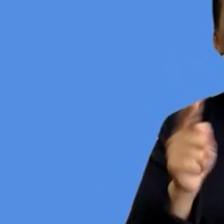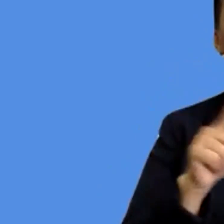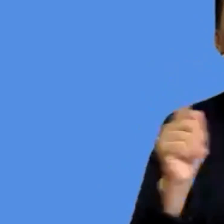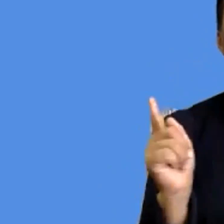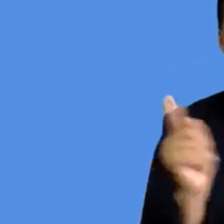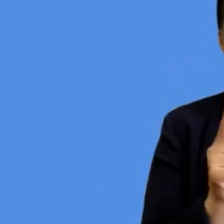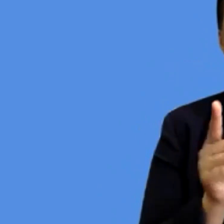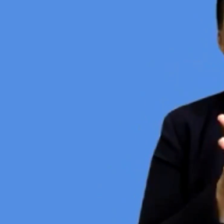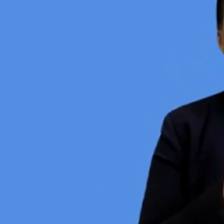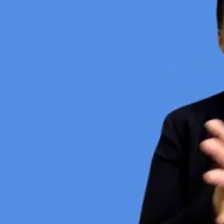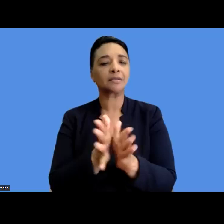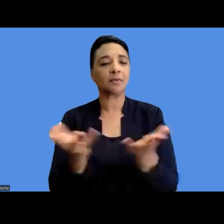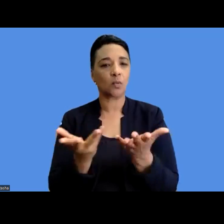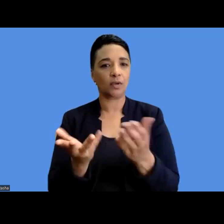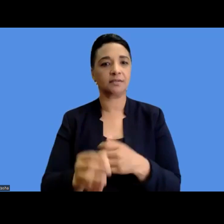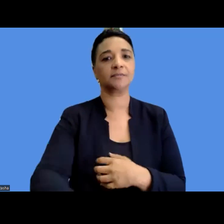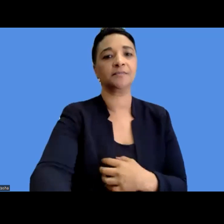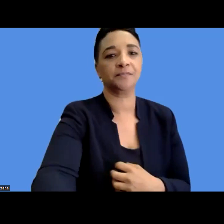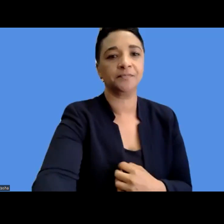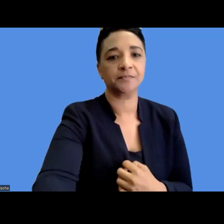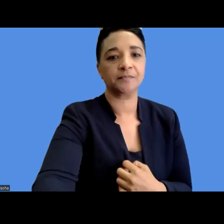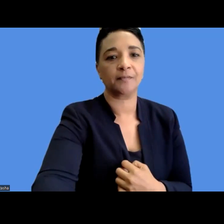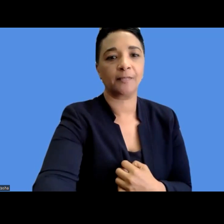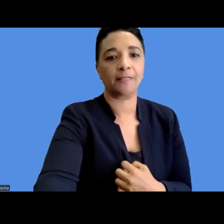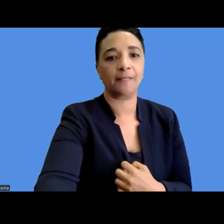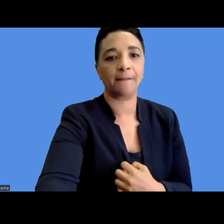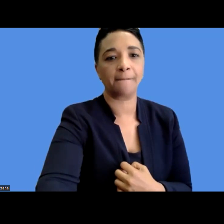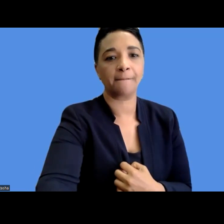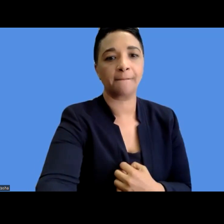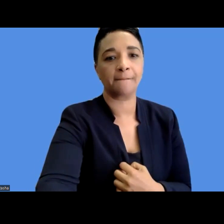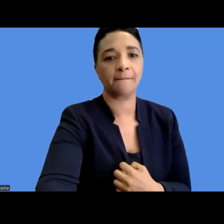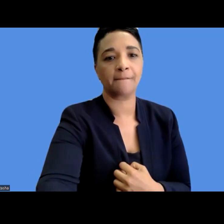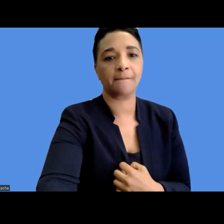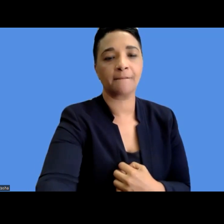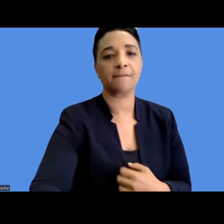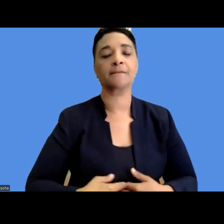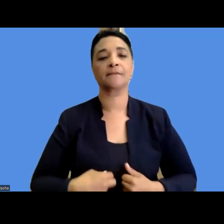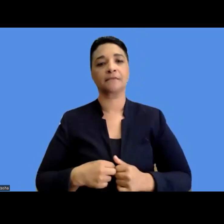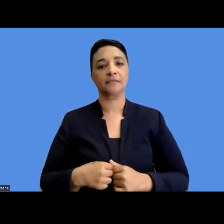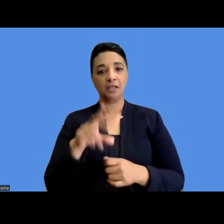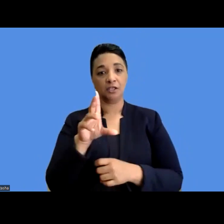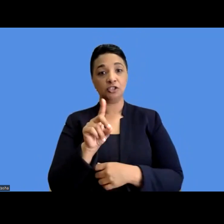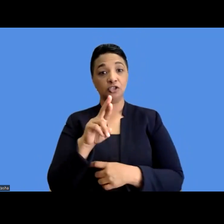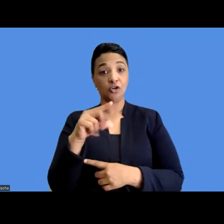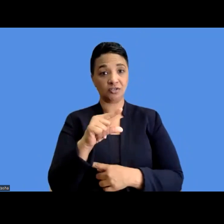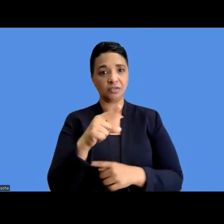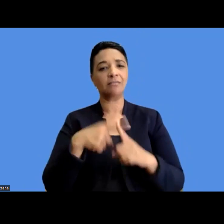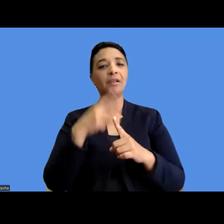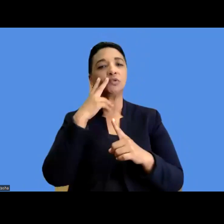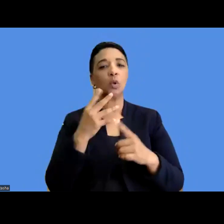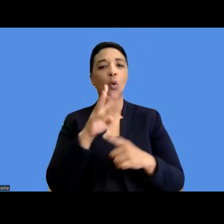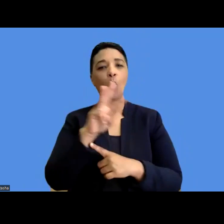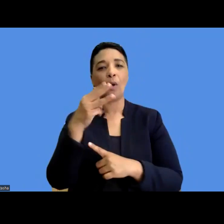bit about the new website that we have for the DRG and the key feature we have in the website,